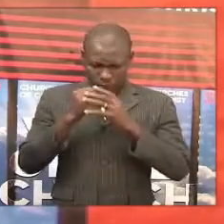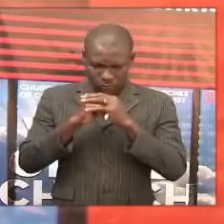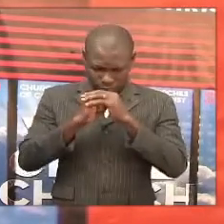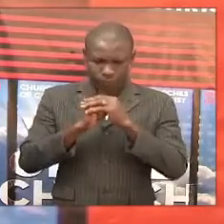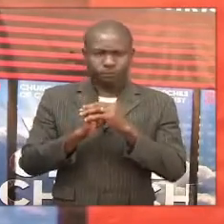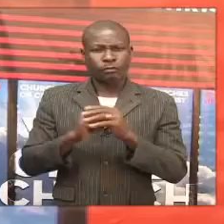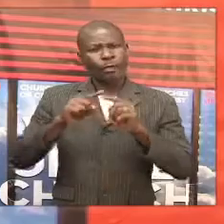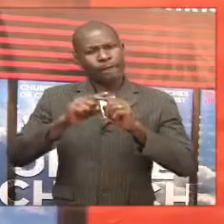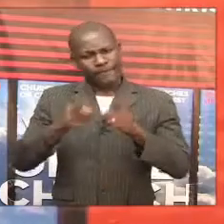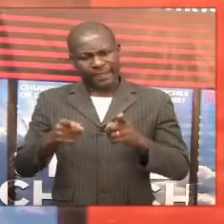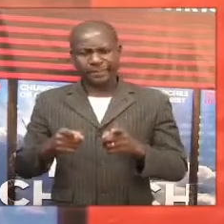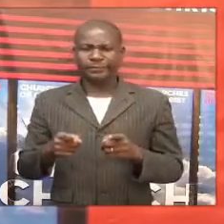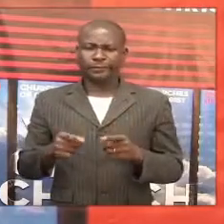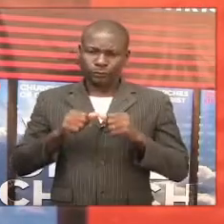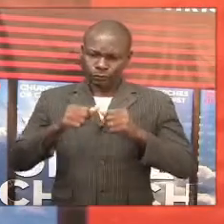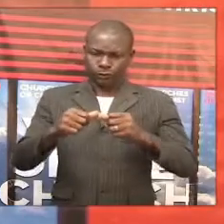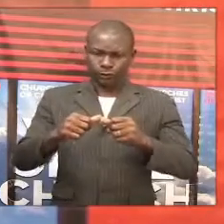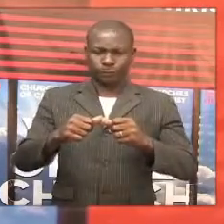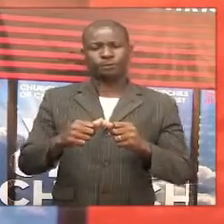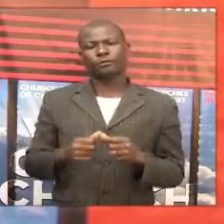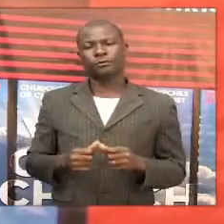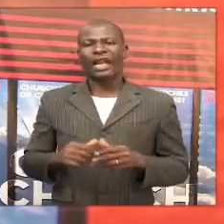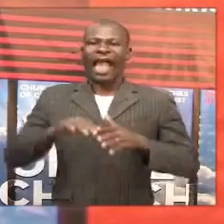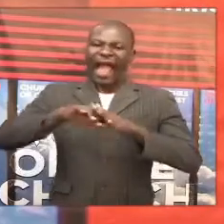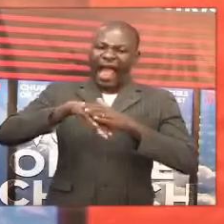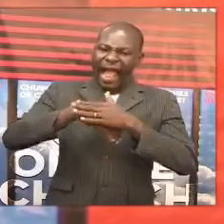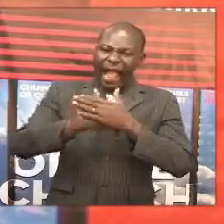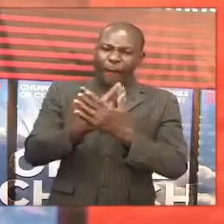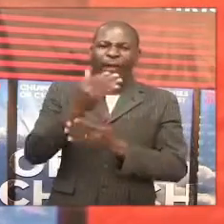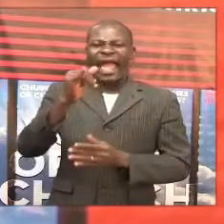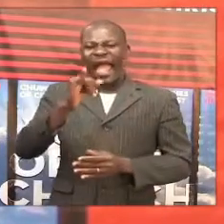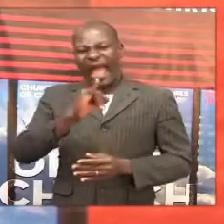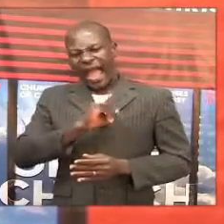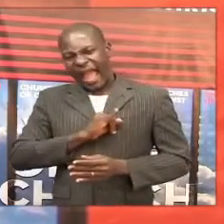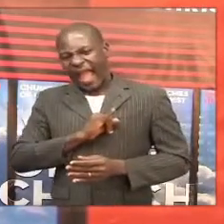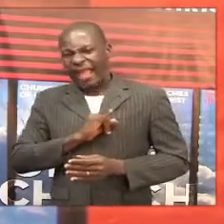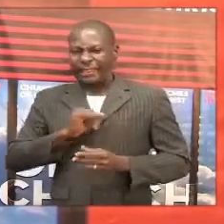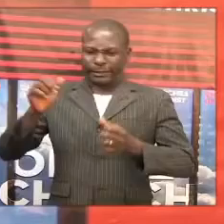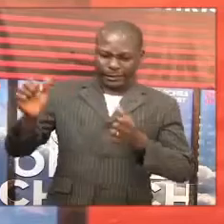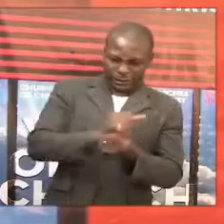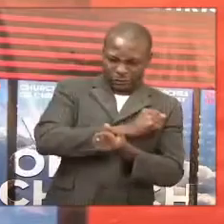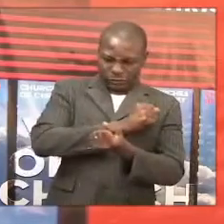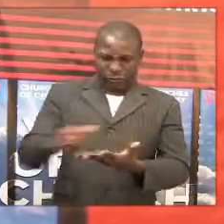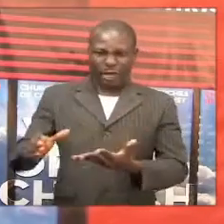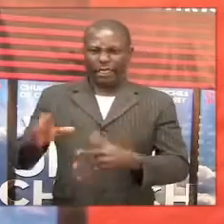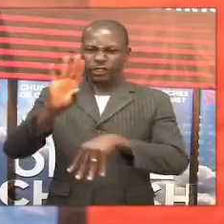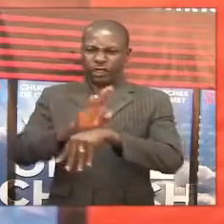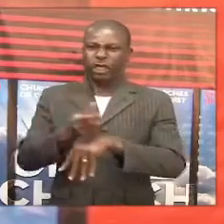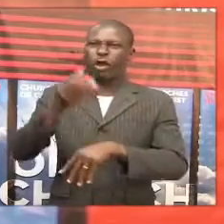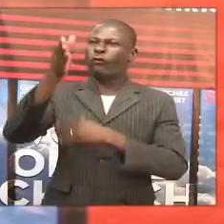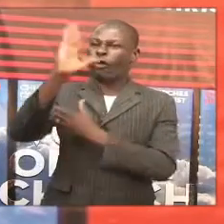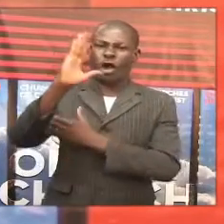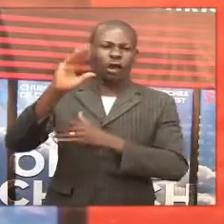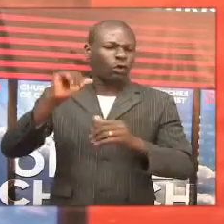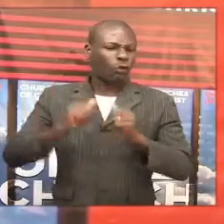Now, you are twice so kind of say, how I persecuted the church of God without